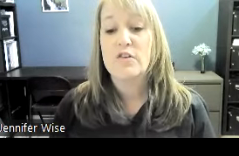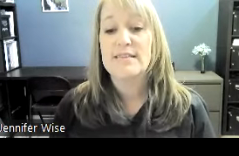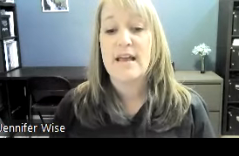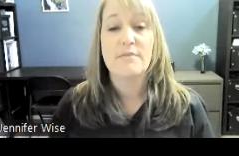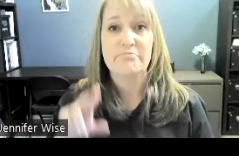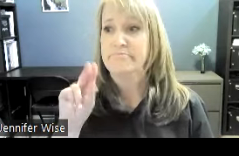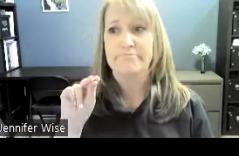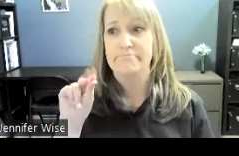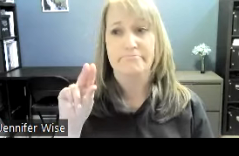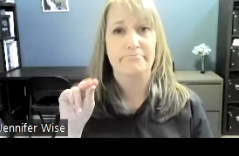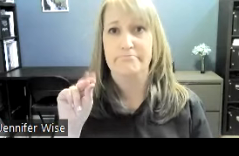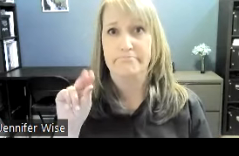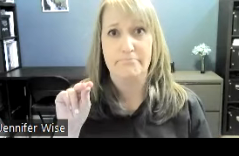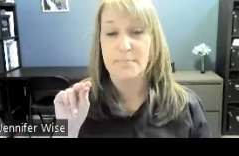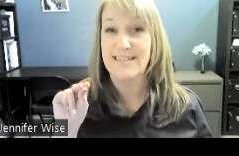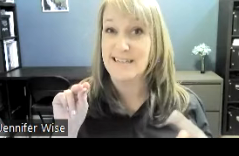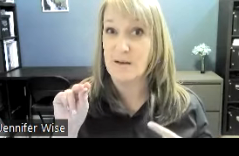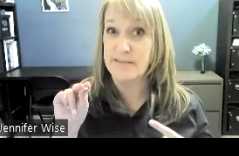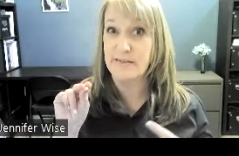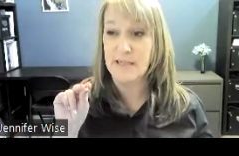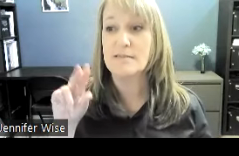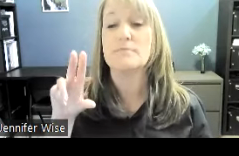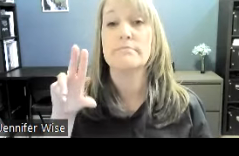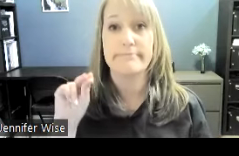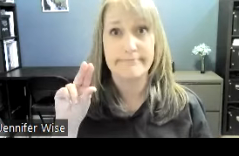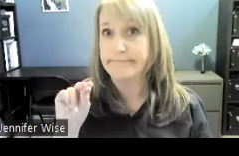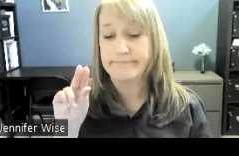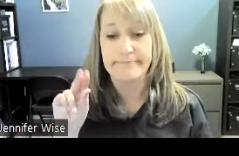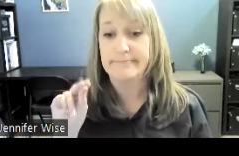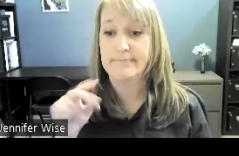And you could say, because that's opposite of yes.